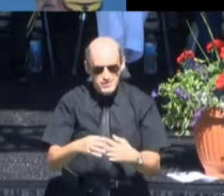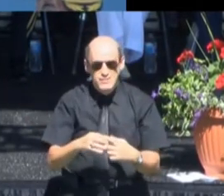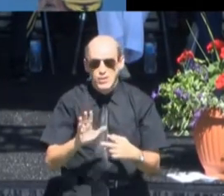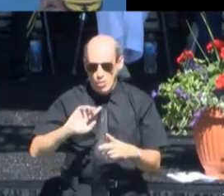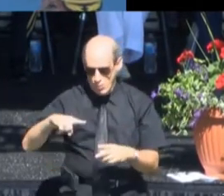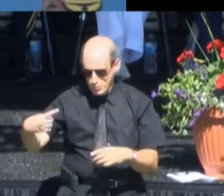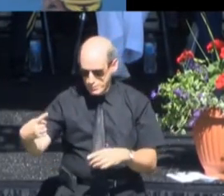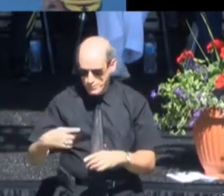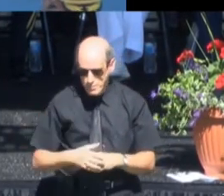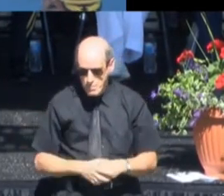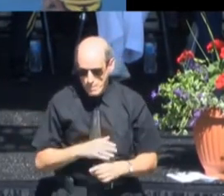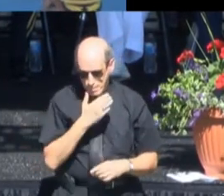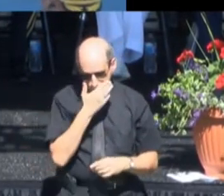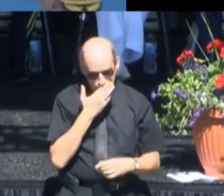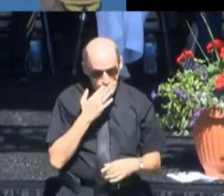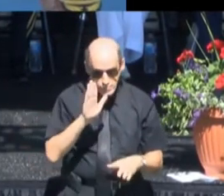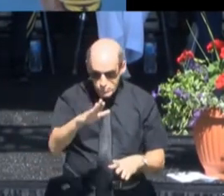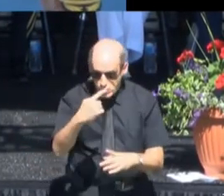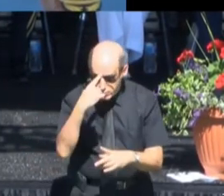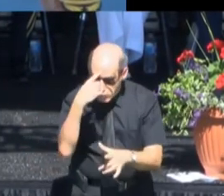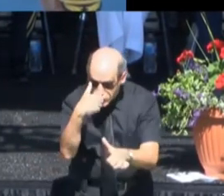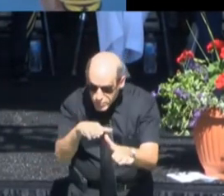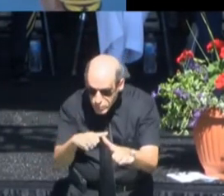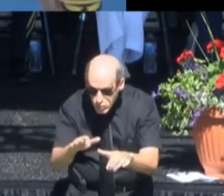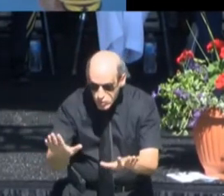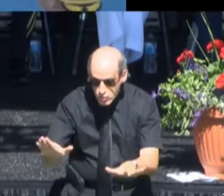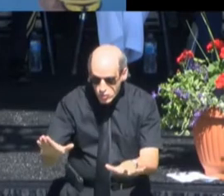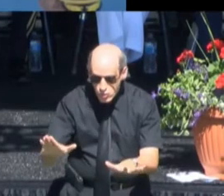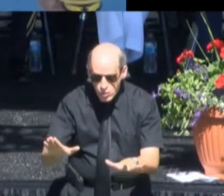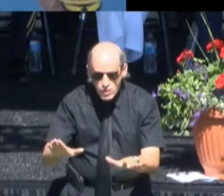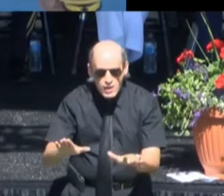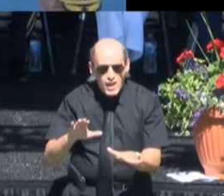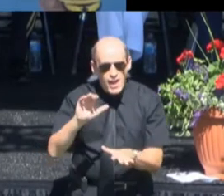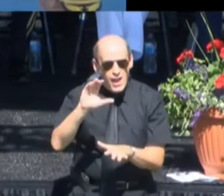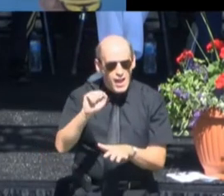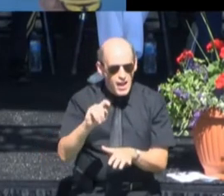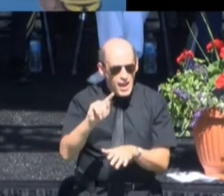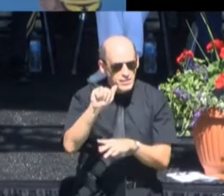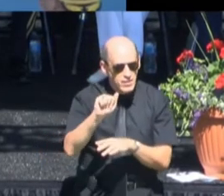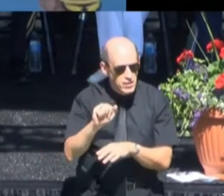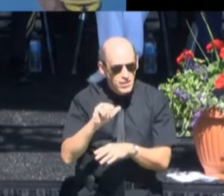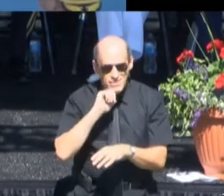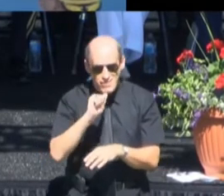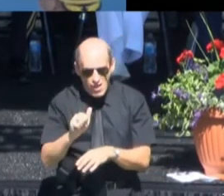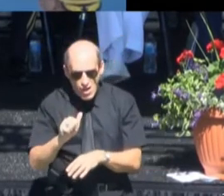alone. Remember, acta non verba.